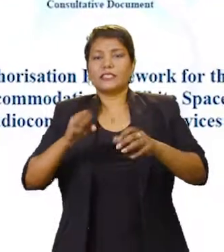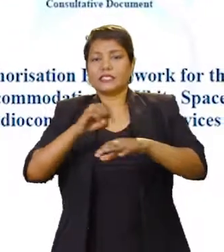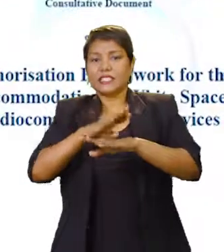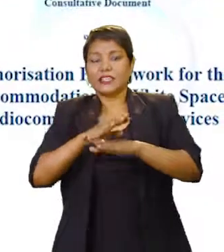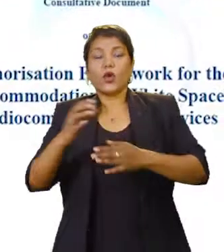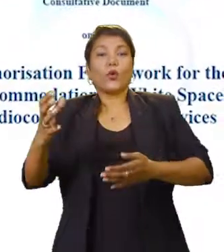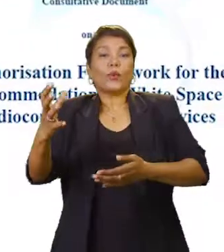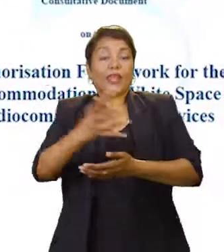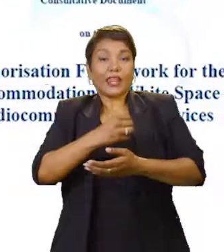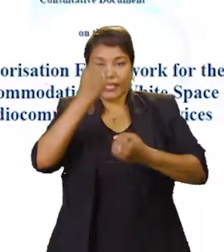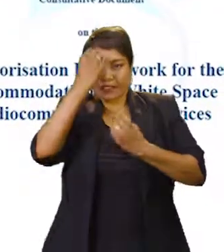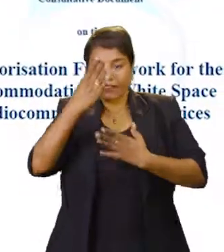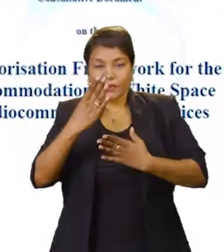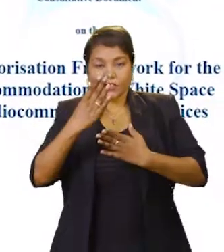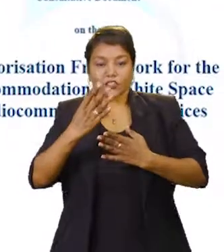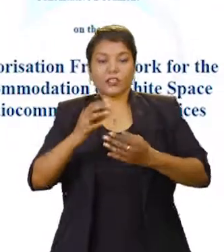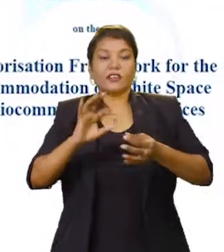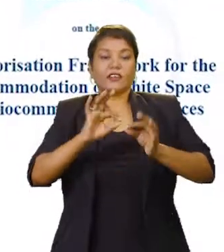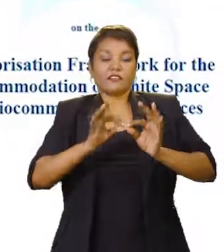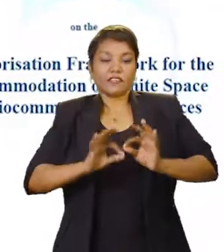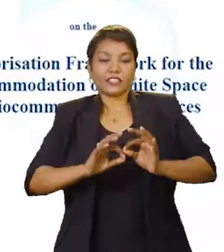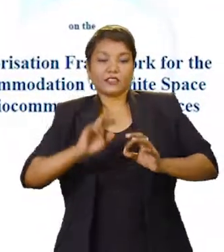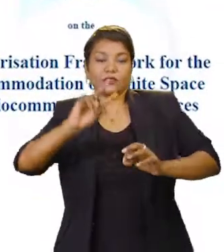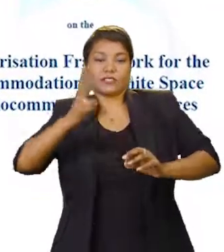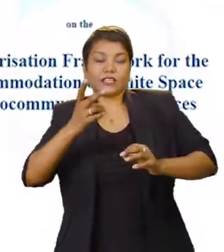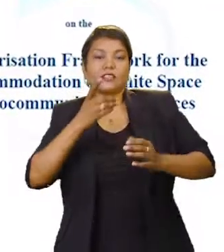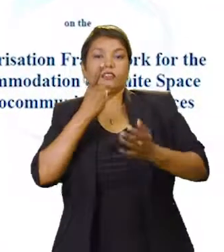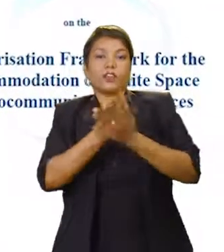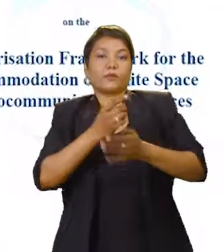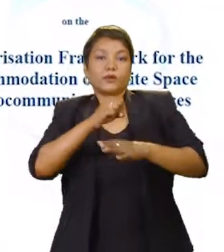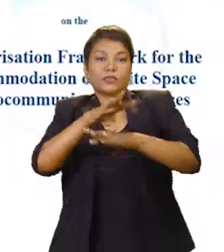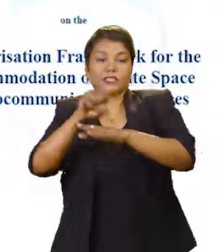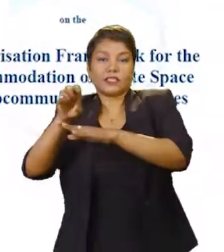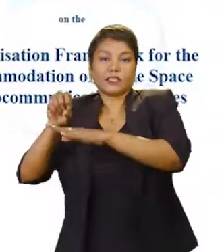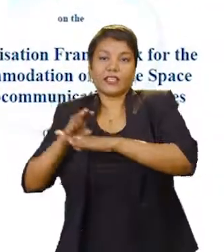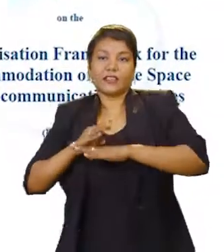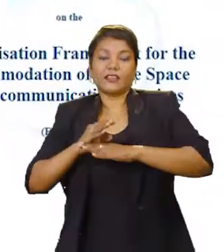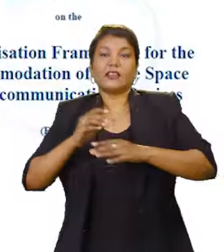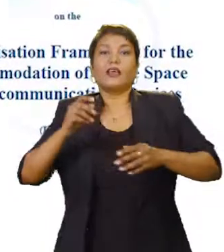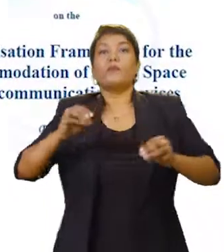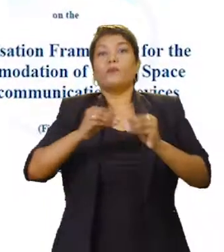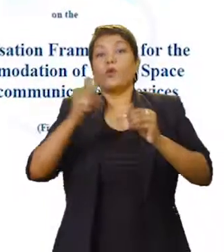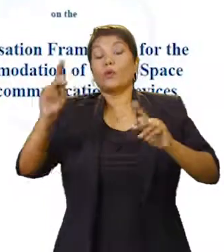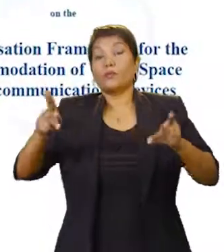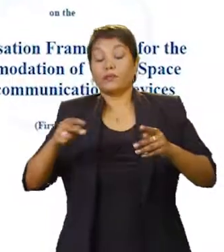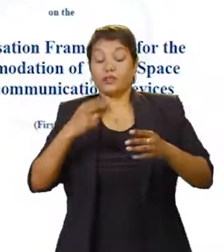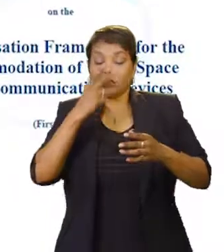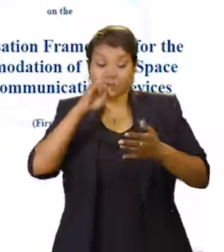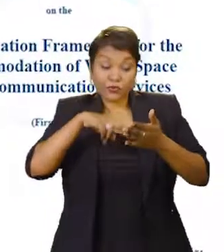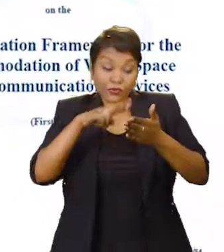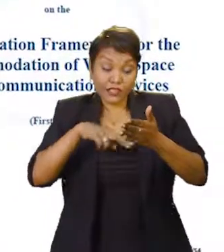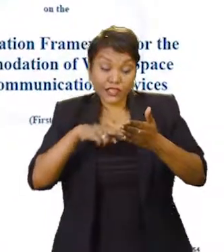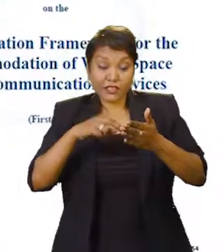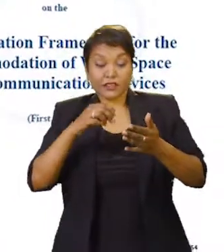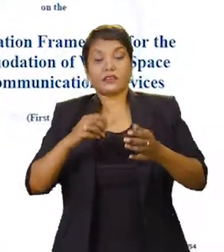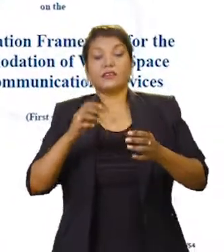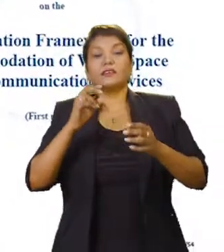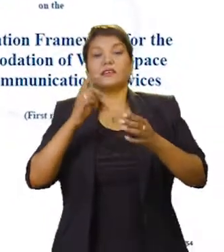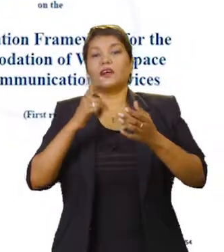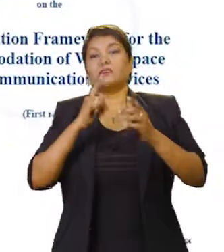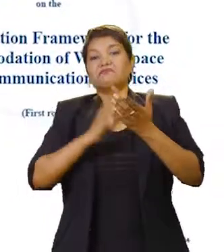and put out for a second round of consultation, hopefully 4 weeks thereafter, but we're thinking more 4 to 6 weeks. And after that second